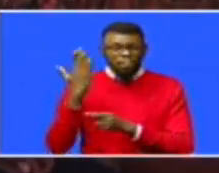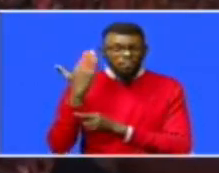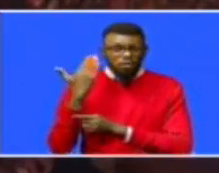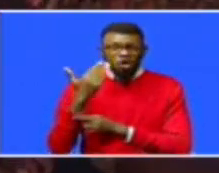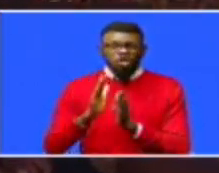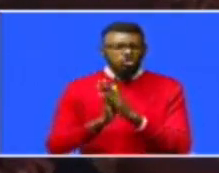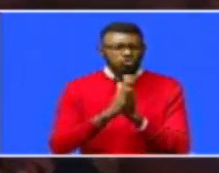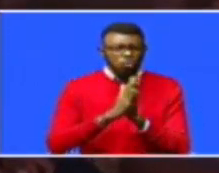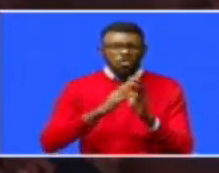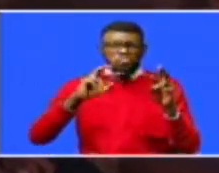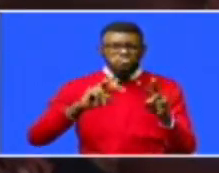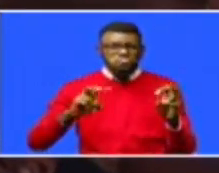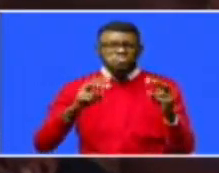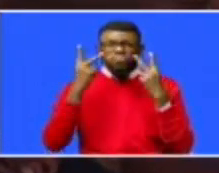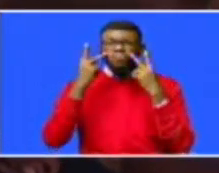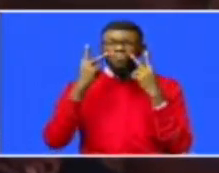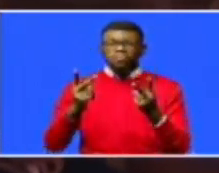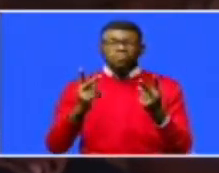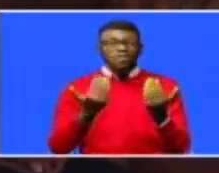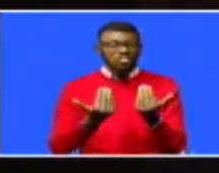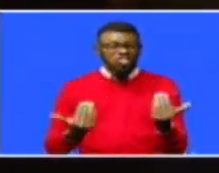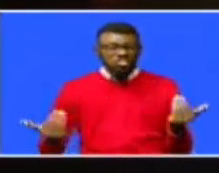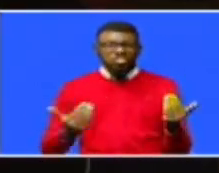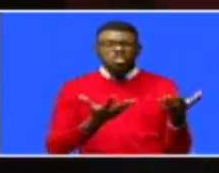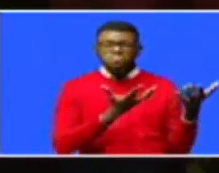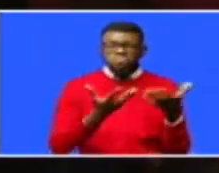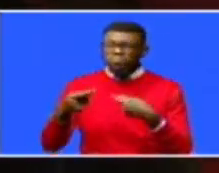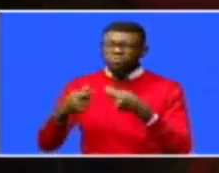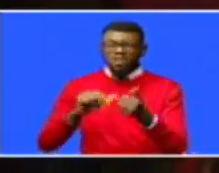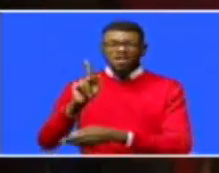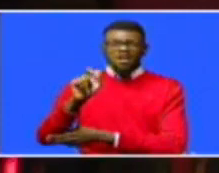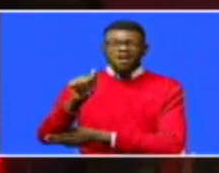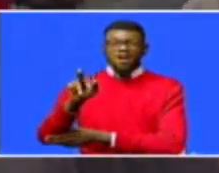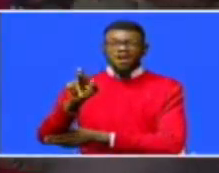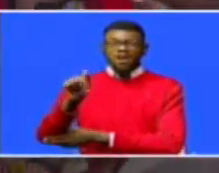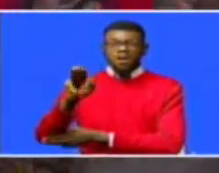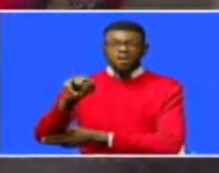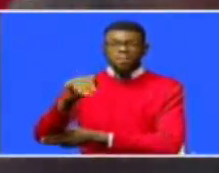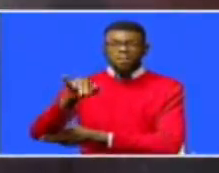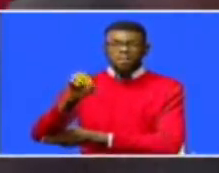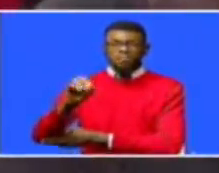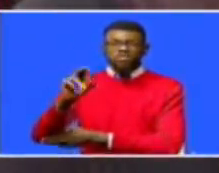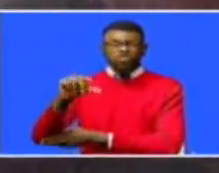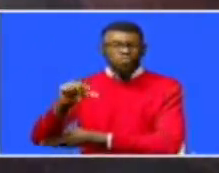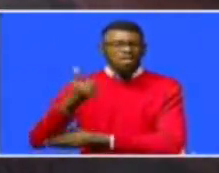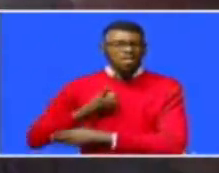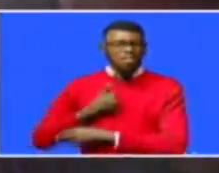to explore the underworld of child trafficking of the Karamajong girls from eastern Uganda into Kenya.